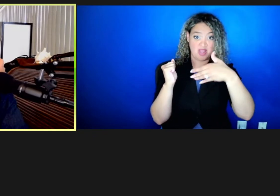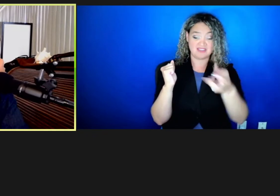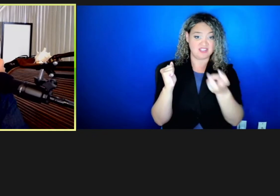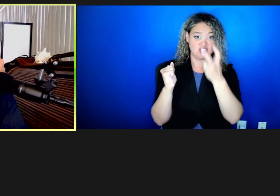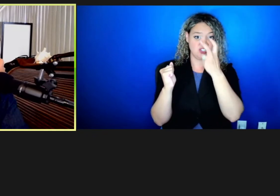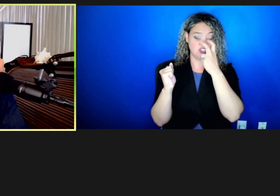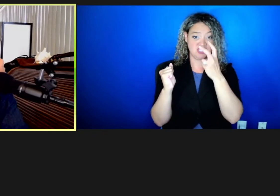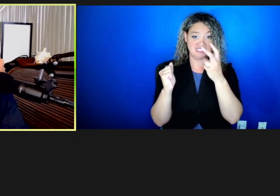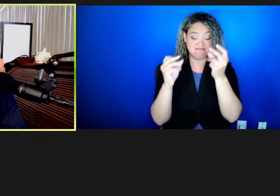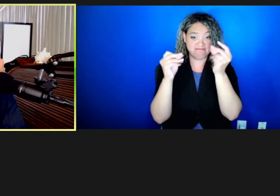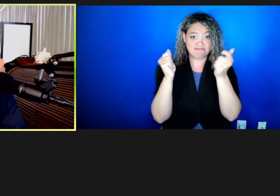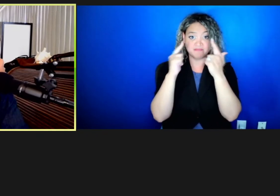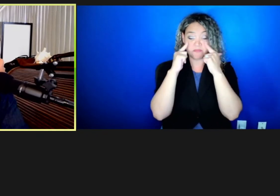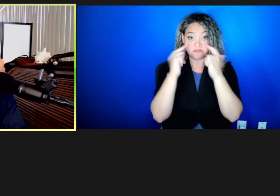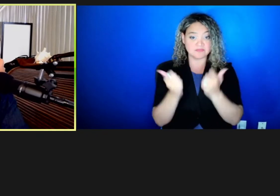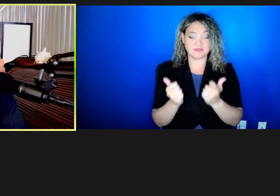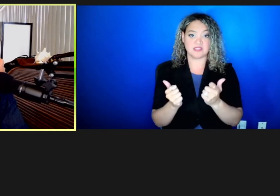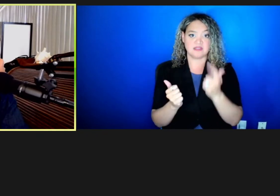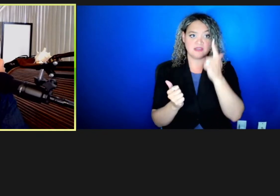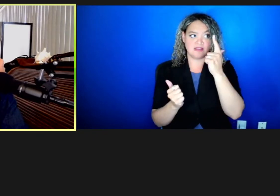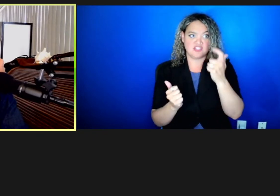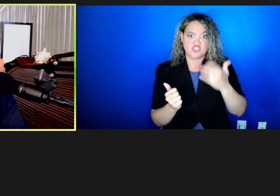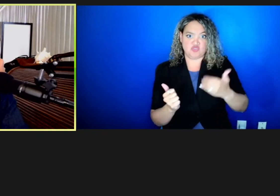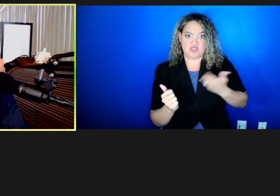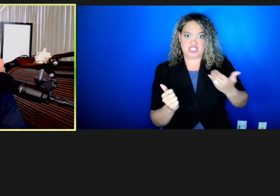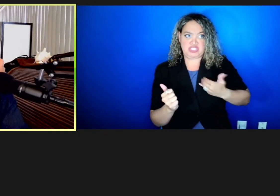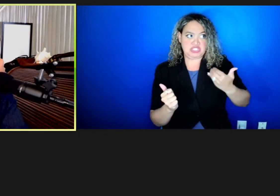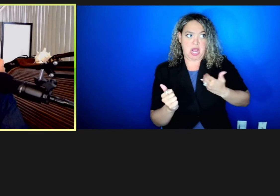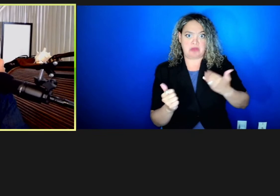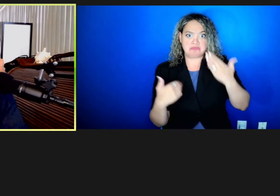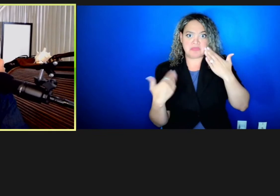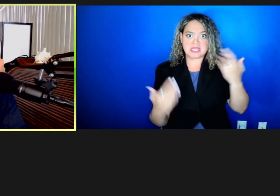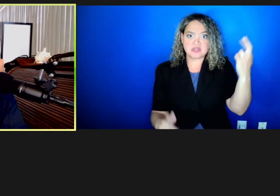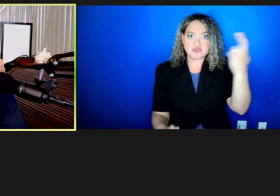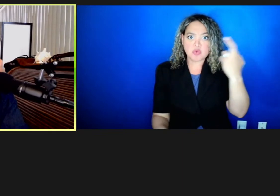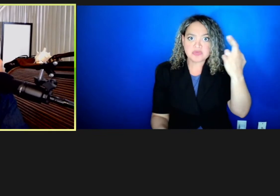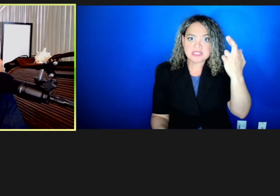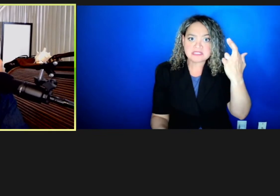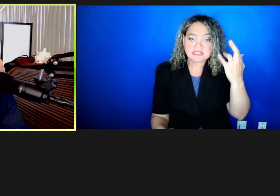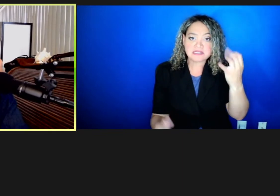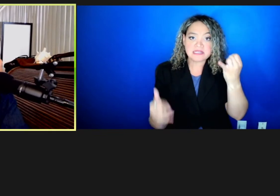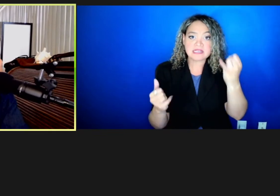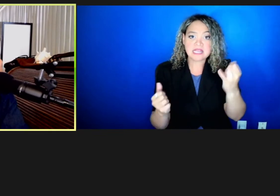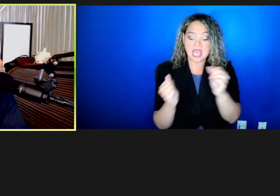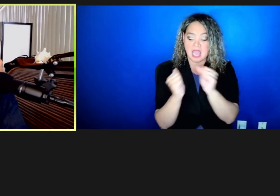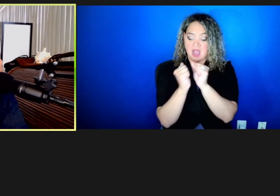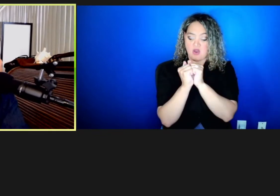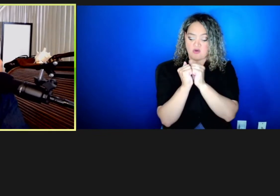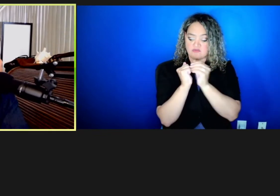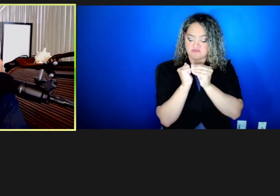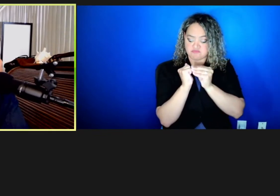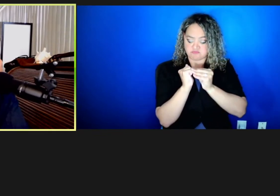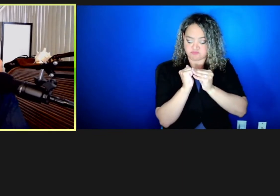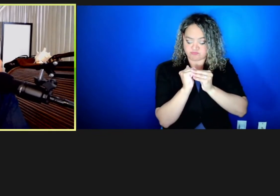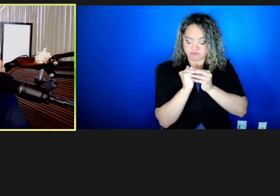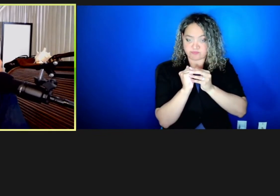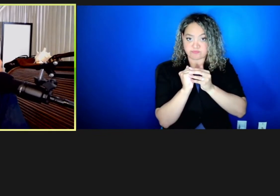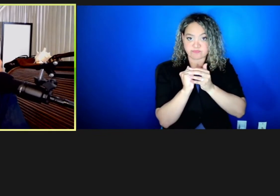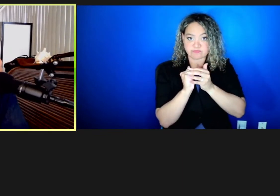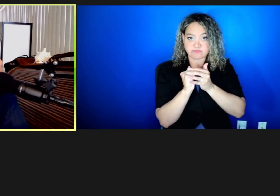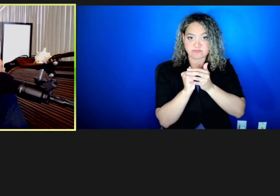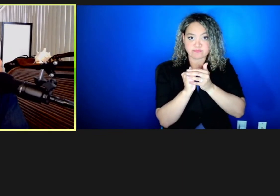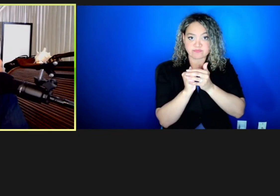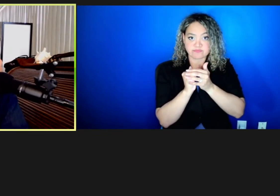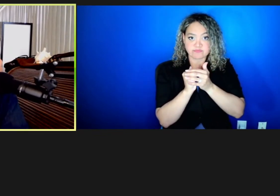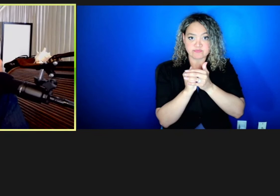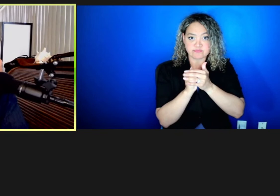as a teenager due to unknown causes, but now the slowly growing tumor, which had stolen her